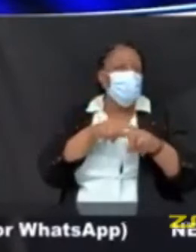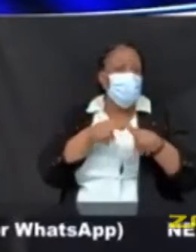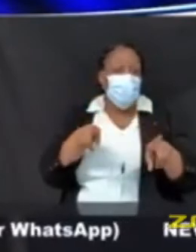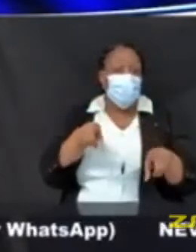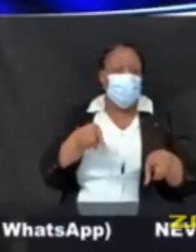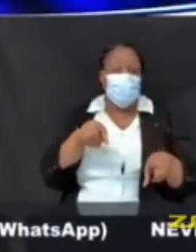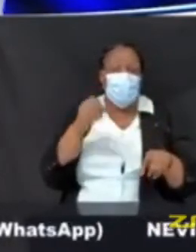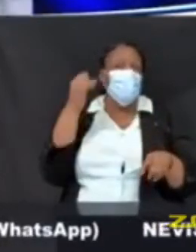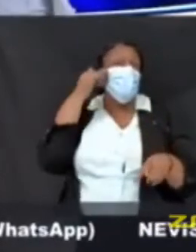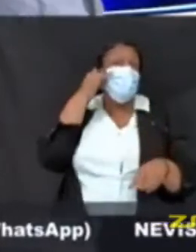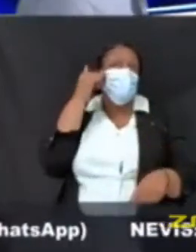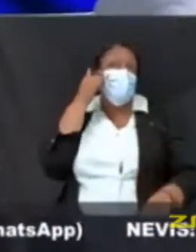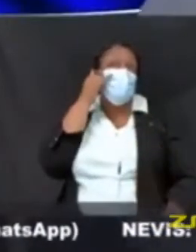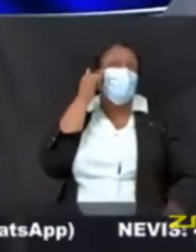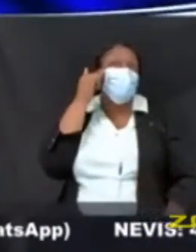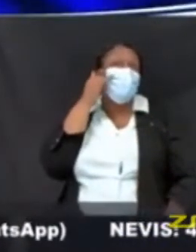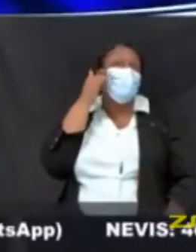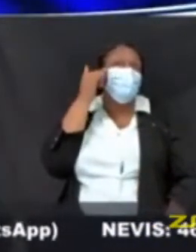Wilkinson.